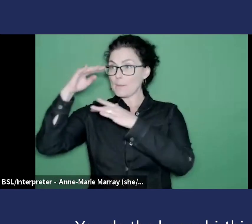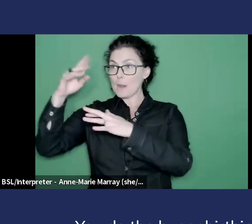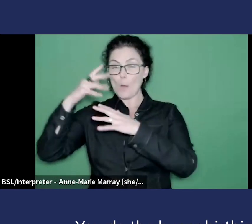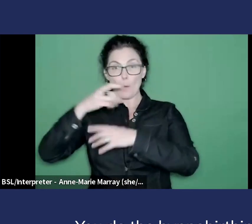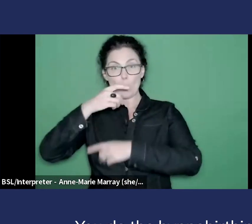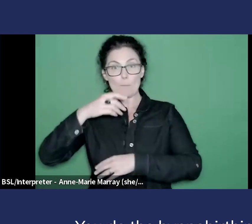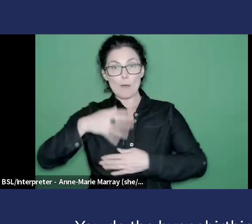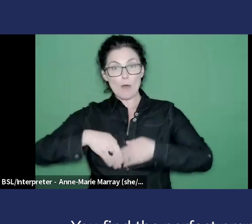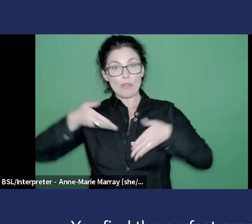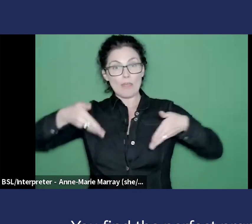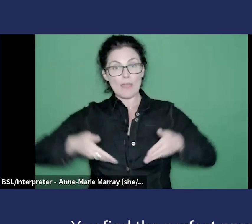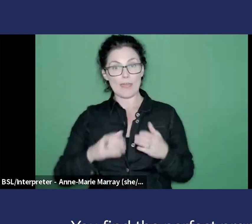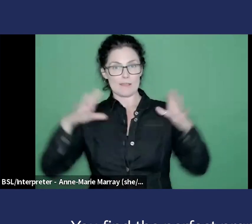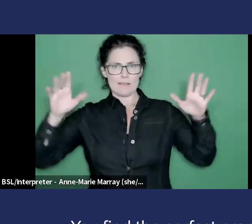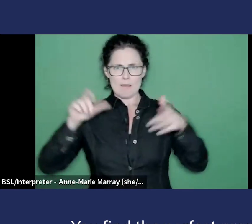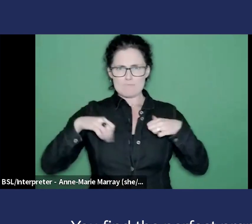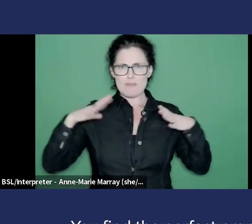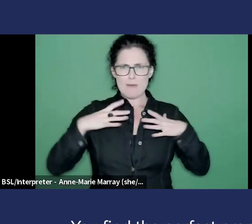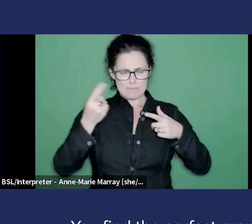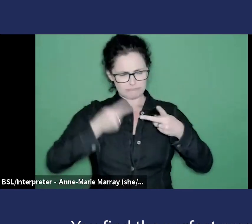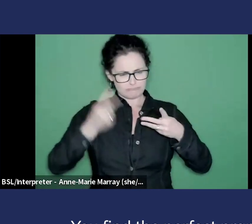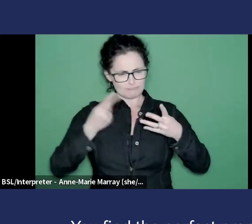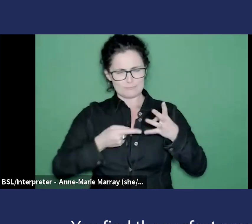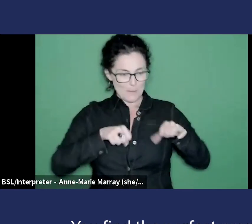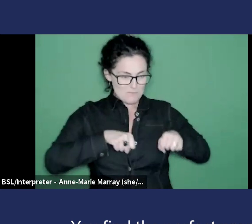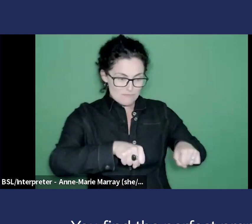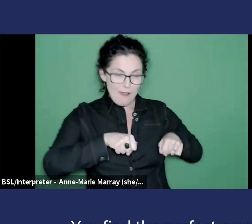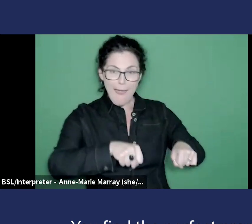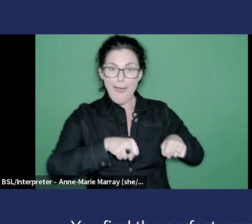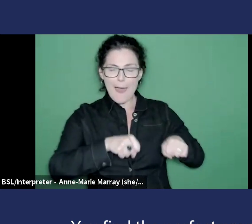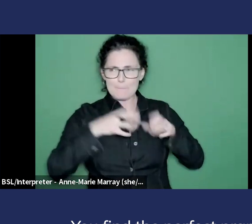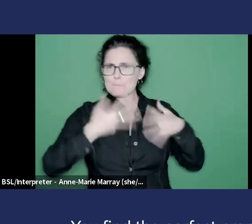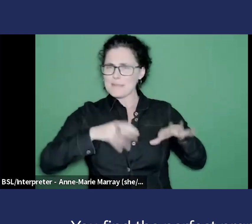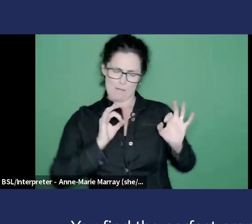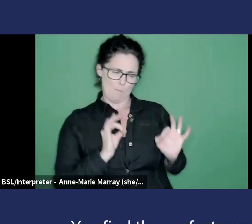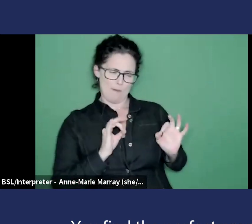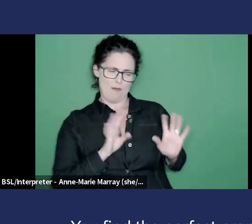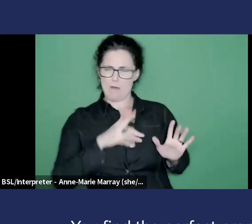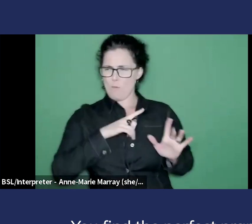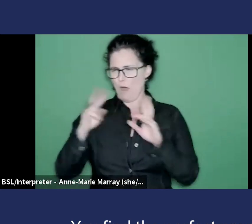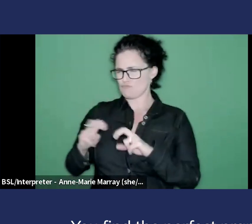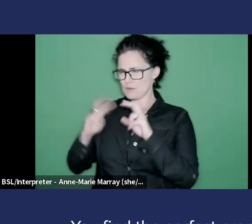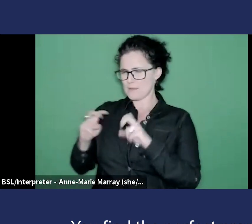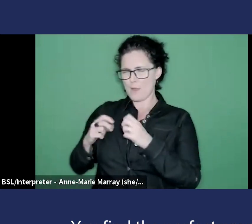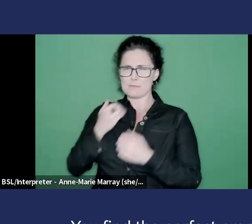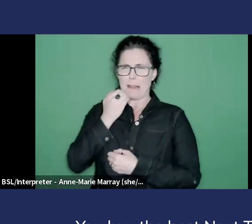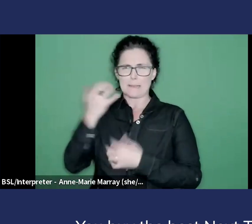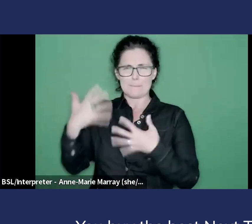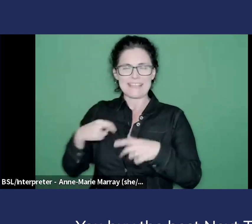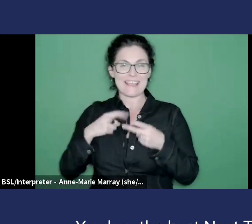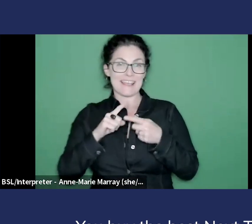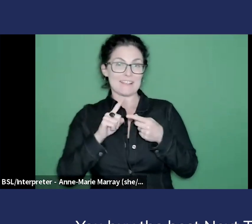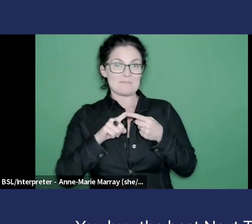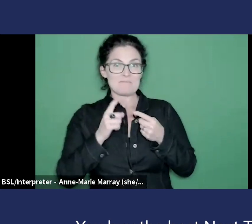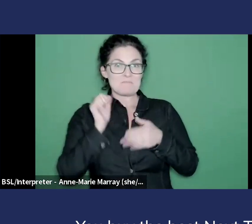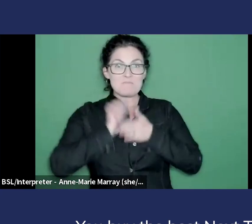the anticipation, you find the perfect pram with all your research for those first important outings, you buy